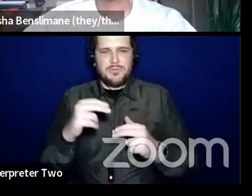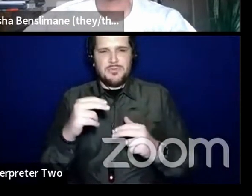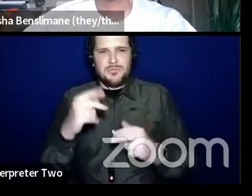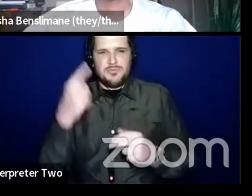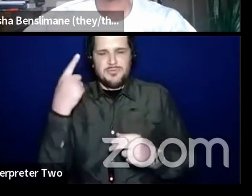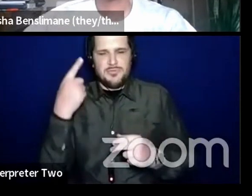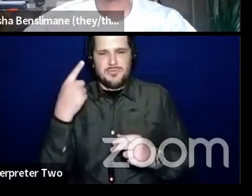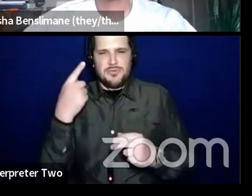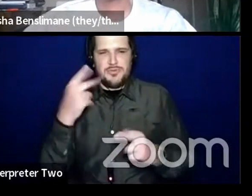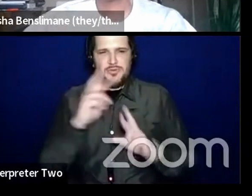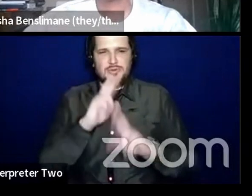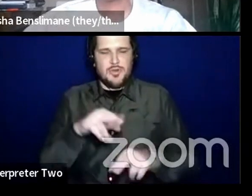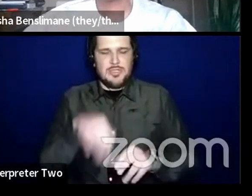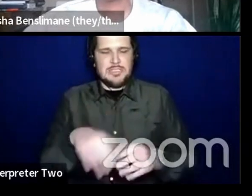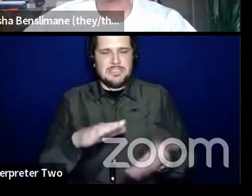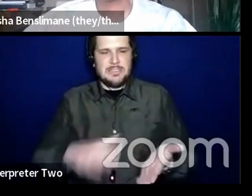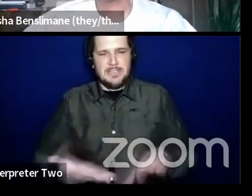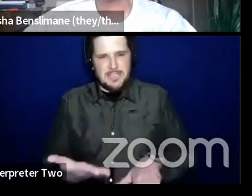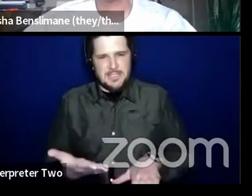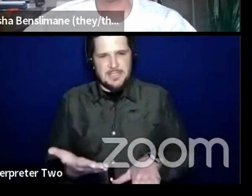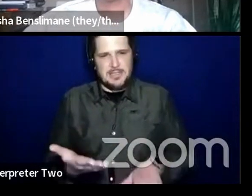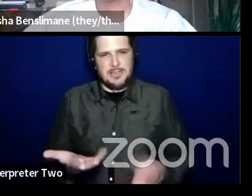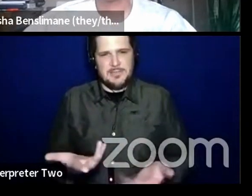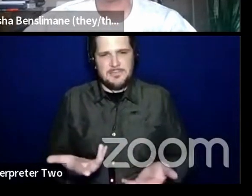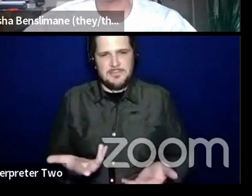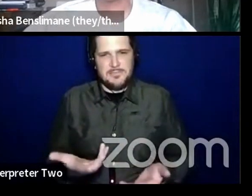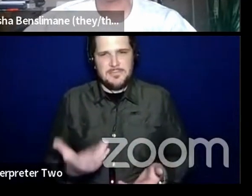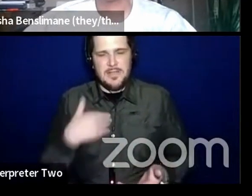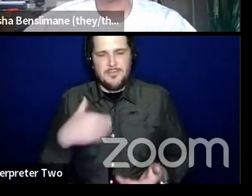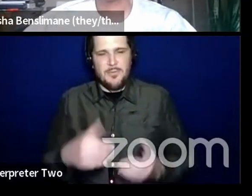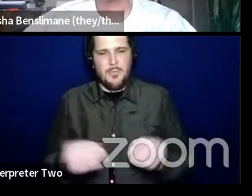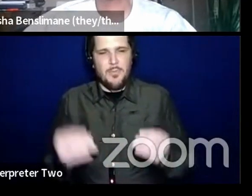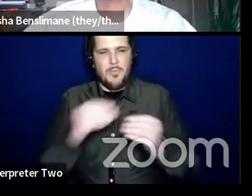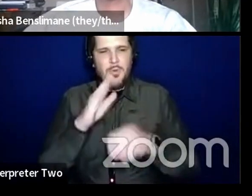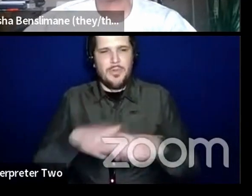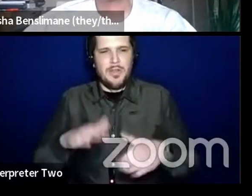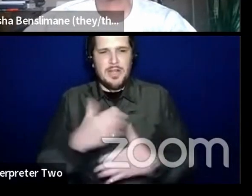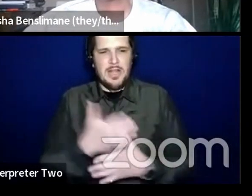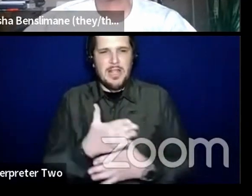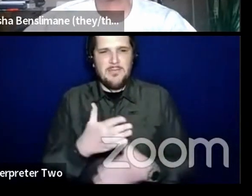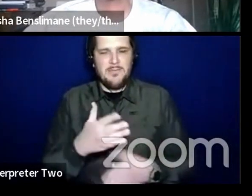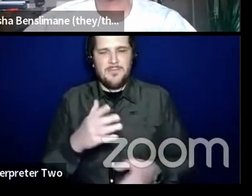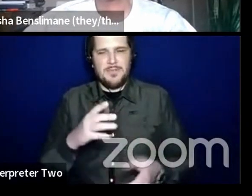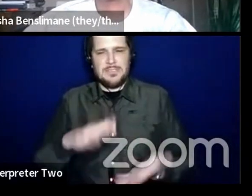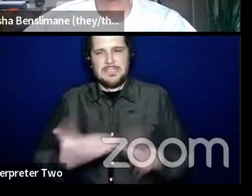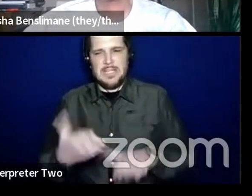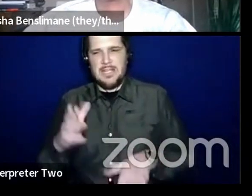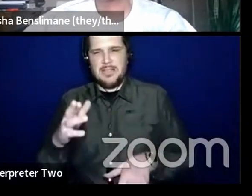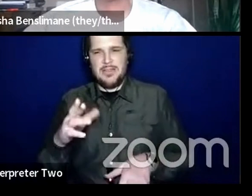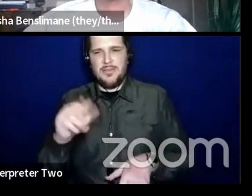They have always had higher than average death rates. They have always had